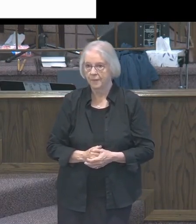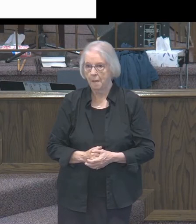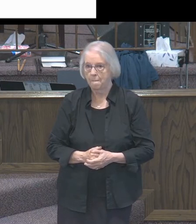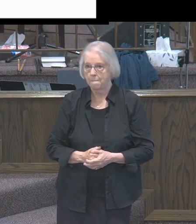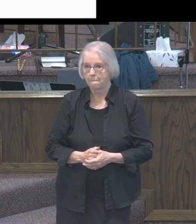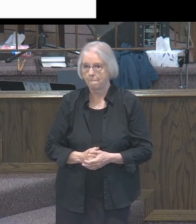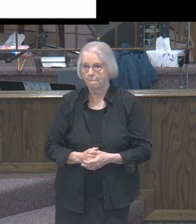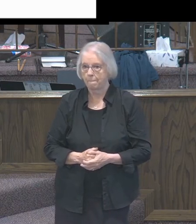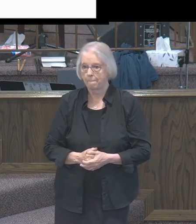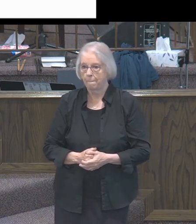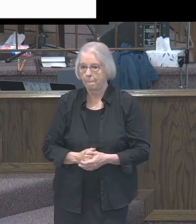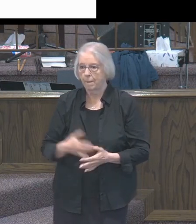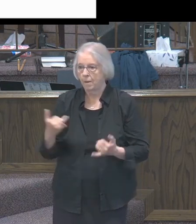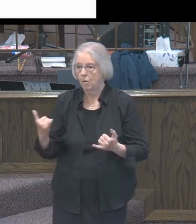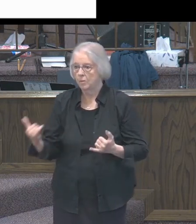What is today?